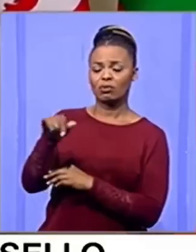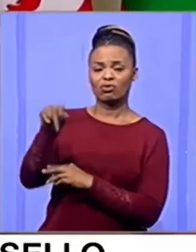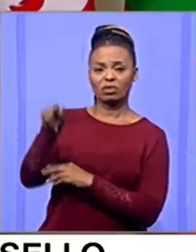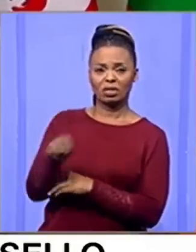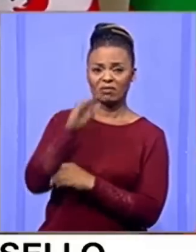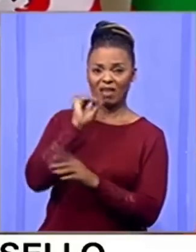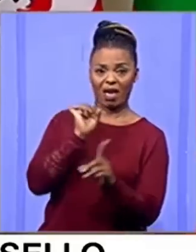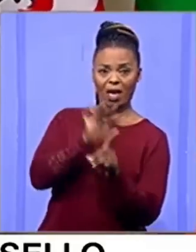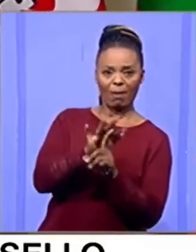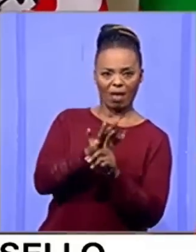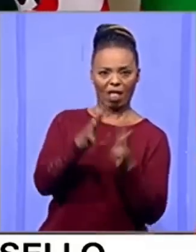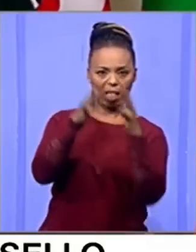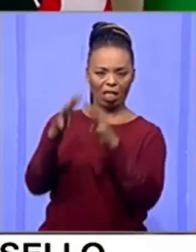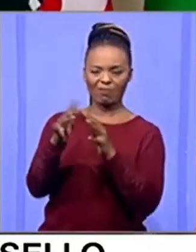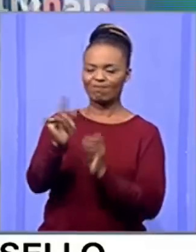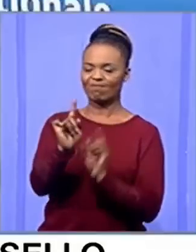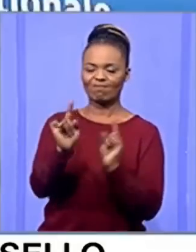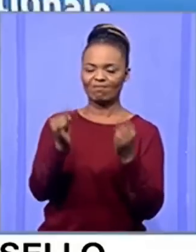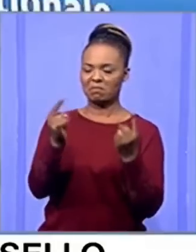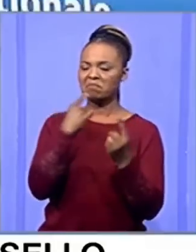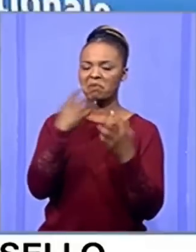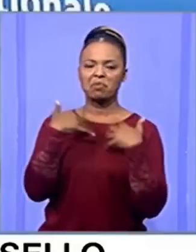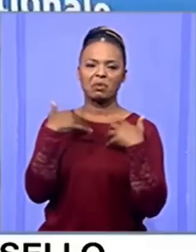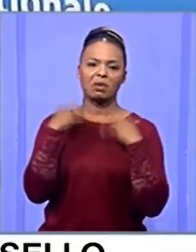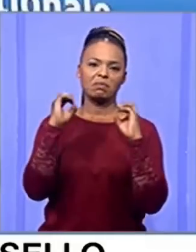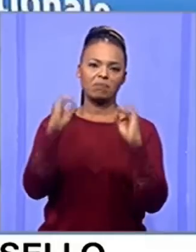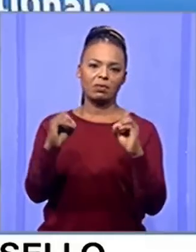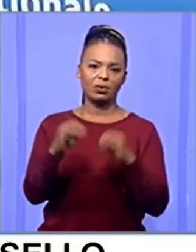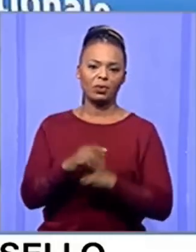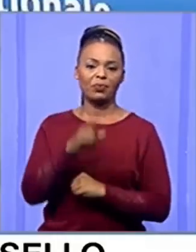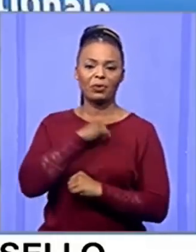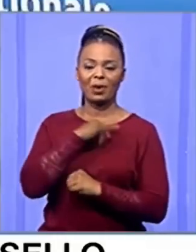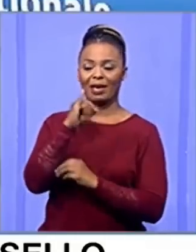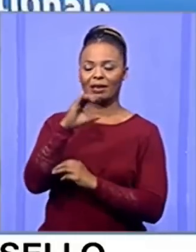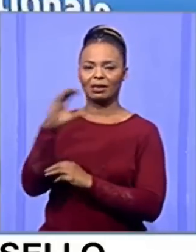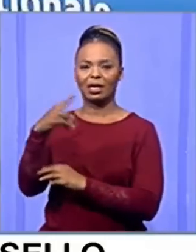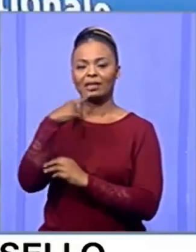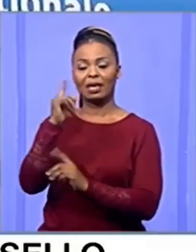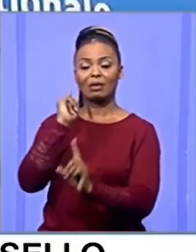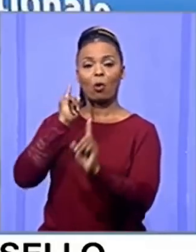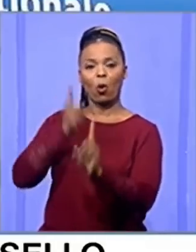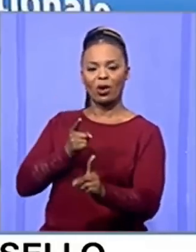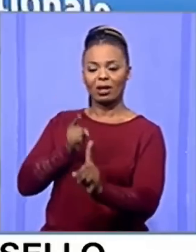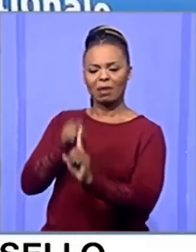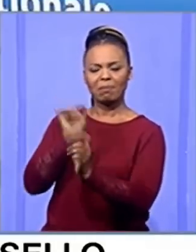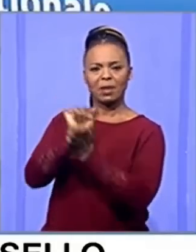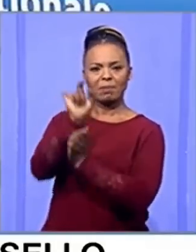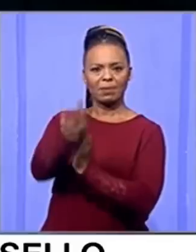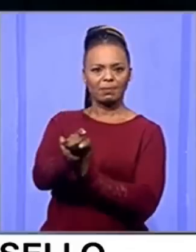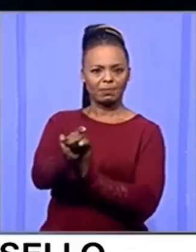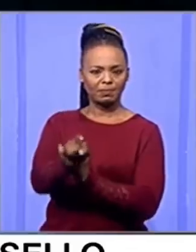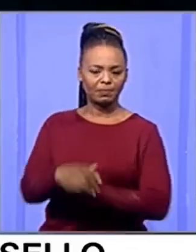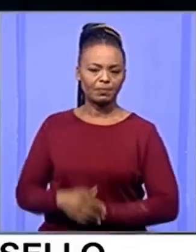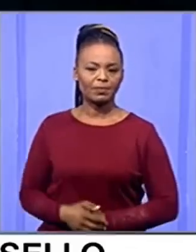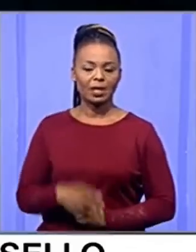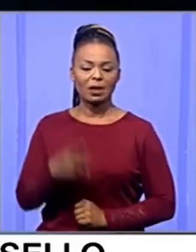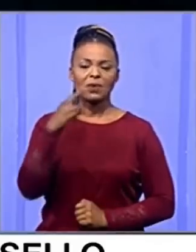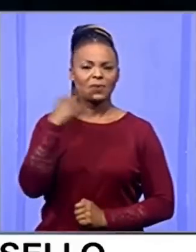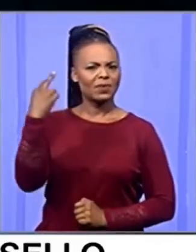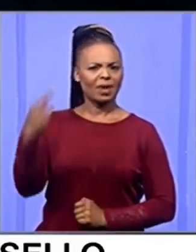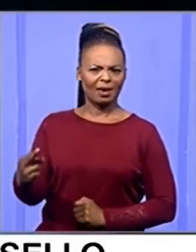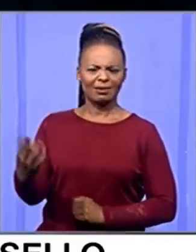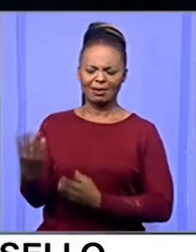ya kopano jalo ka le khotla la matjhaba la ditlolo tsa molao le ntshitse taelo ya hore Putin a tshwarwe. Russia is a member